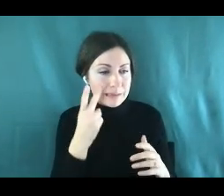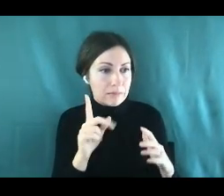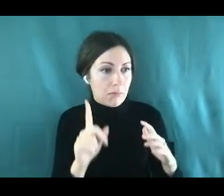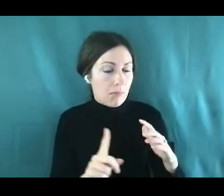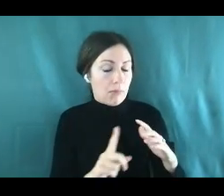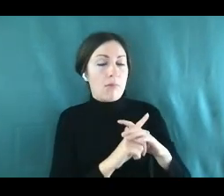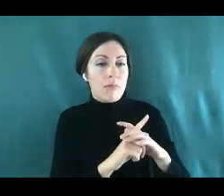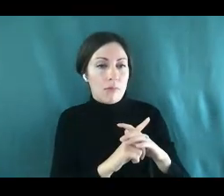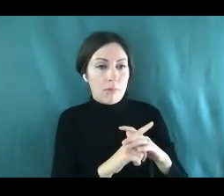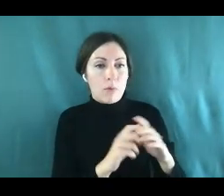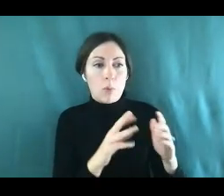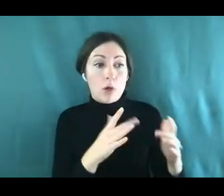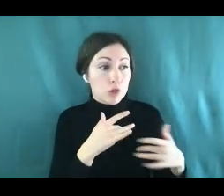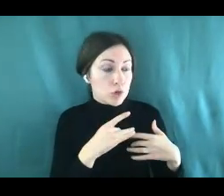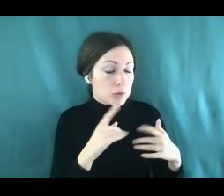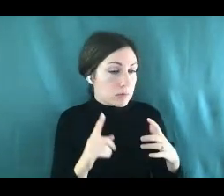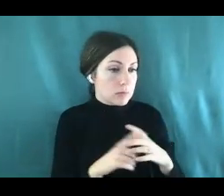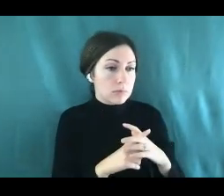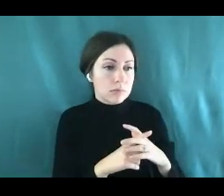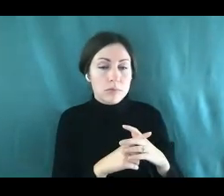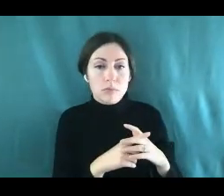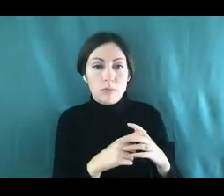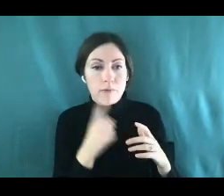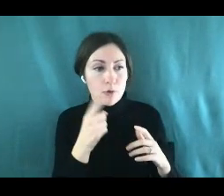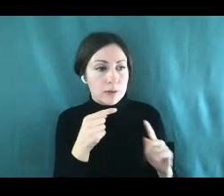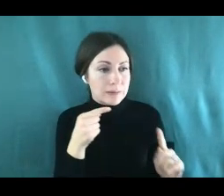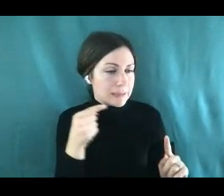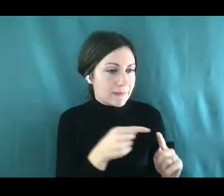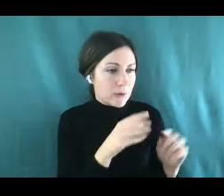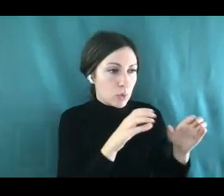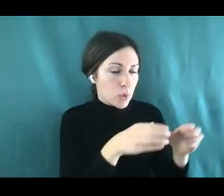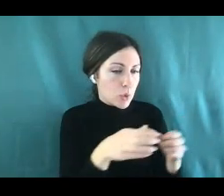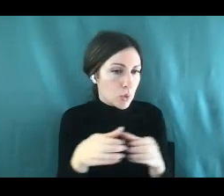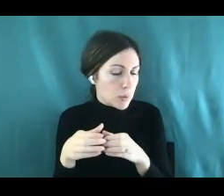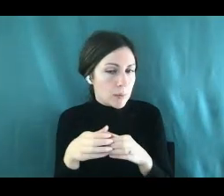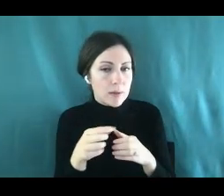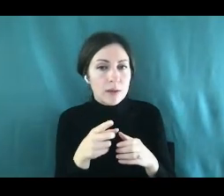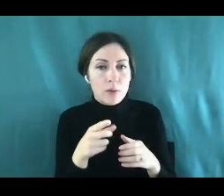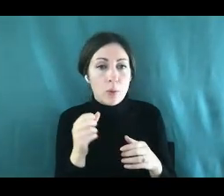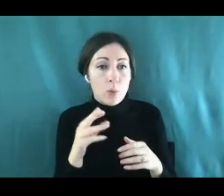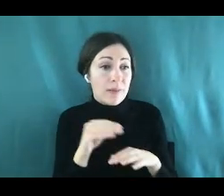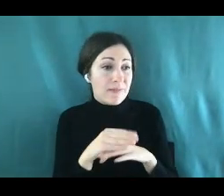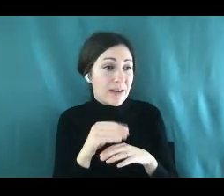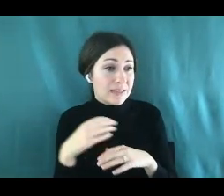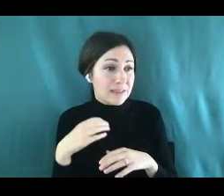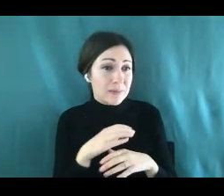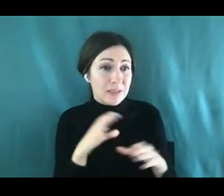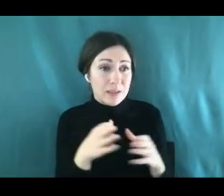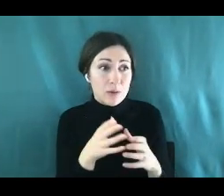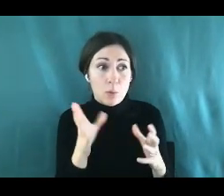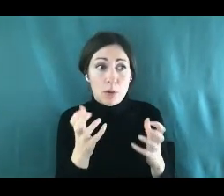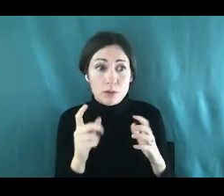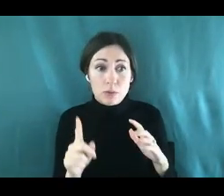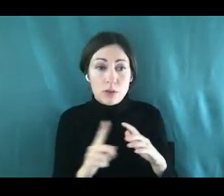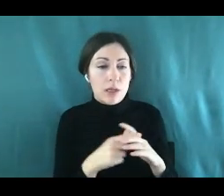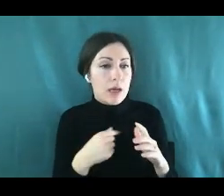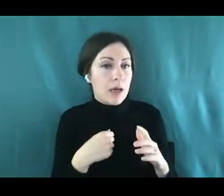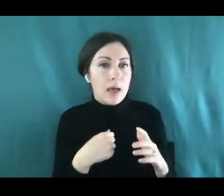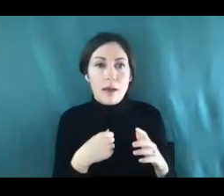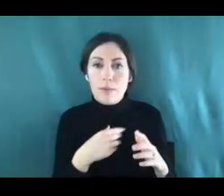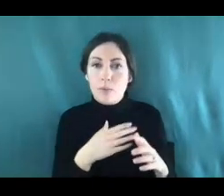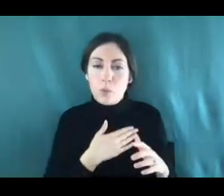concerns that a specific population has or the advisory committee wants to bring up, I am open to deep into